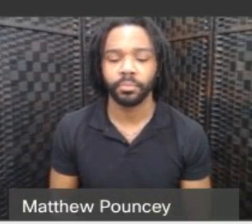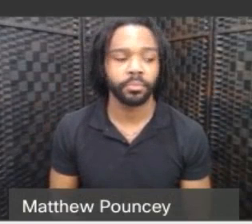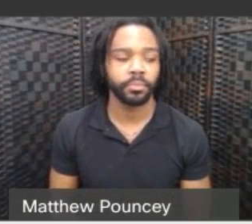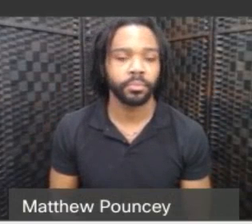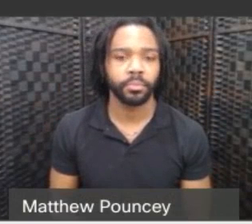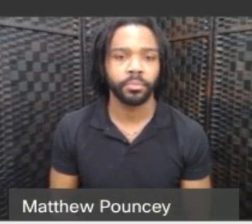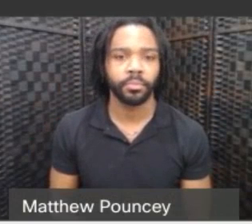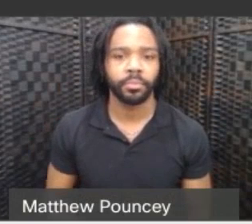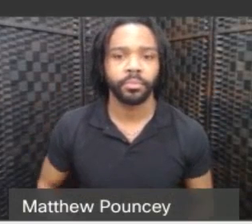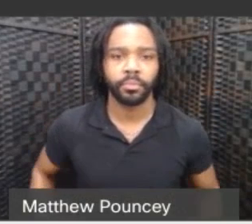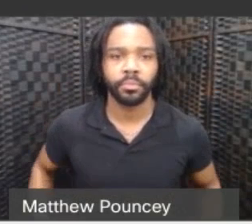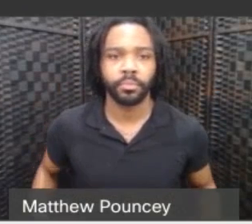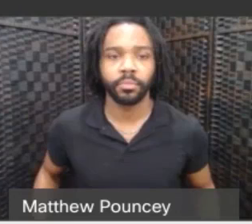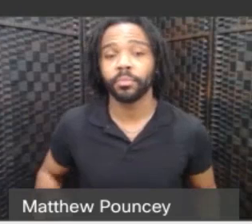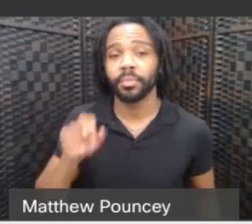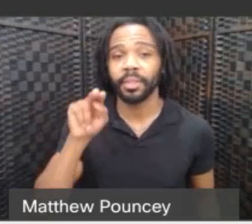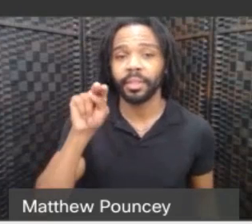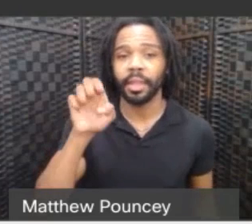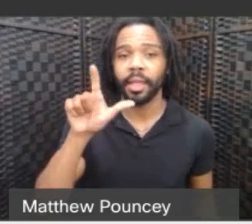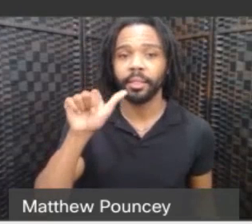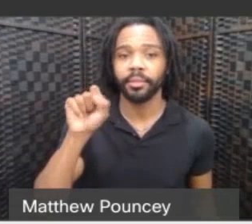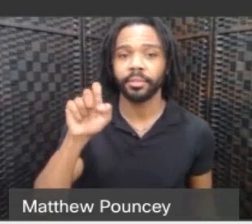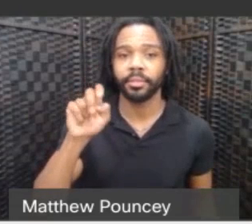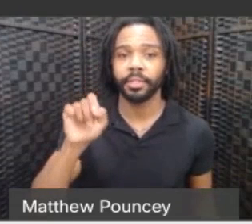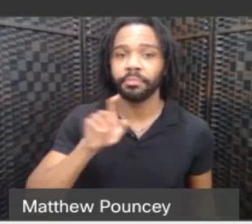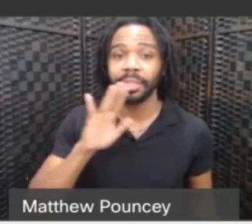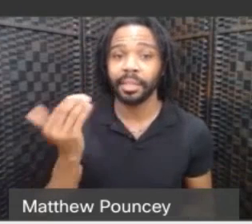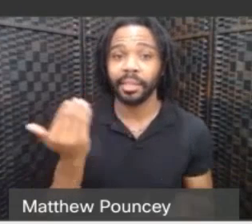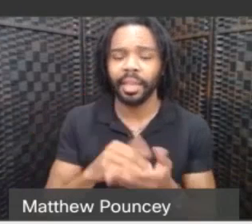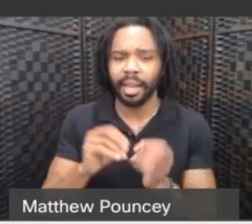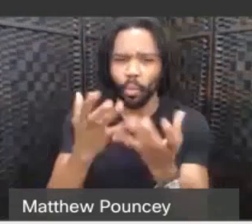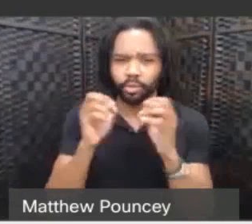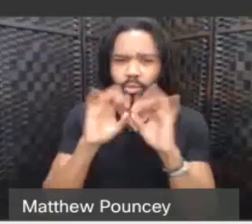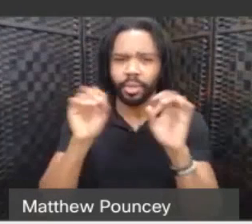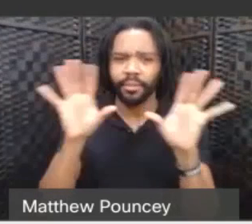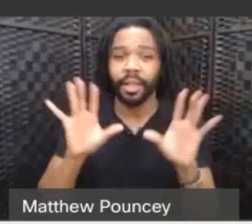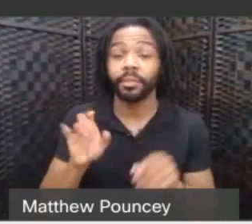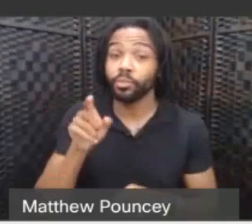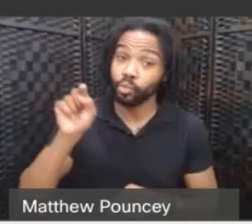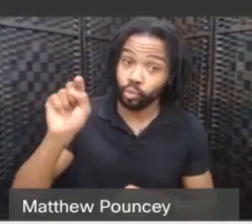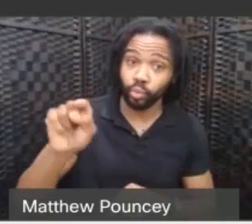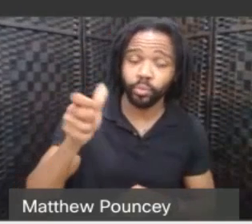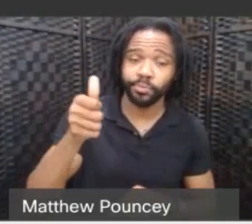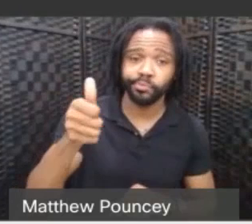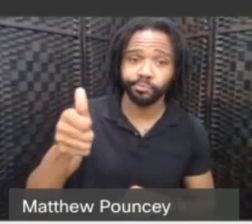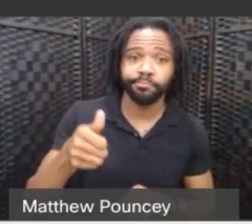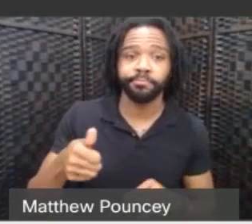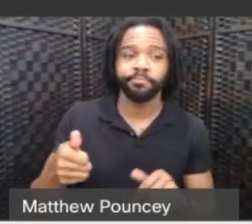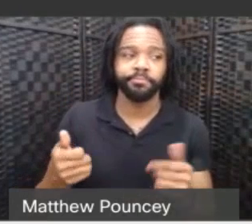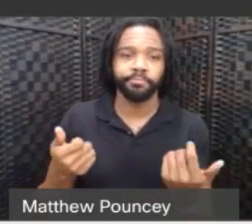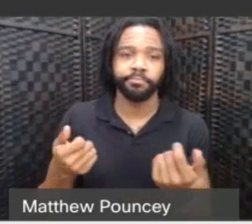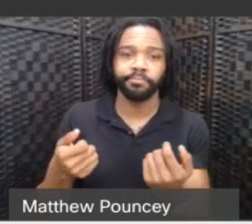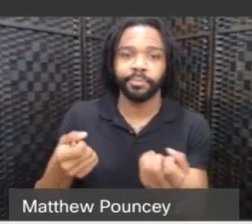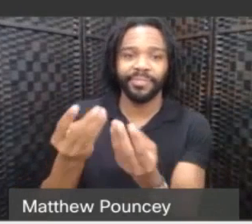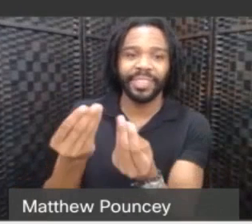So on that line, just also for clarification, if you are a facility, as Director Reese has said, that is regulated